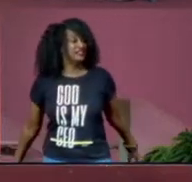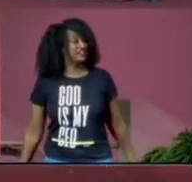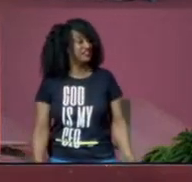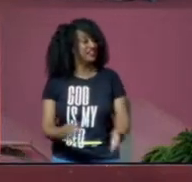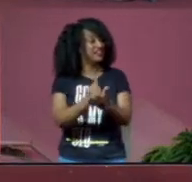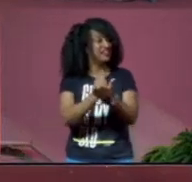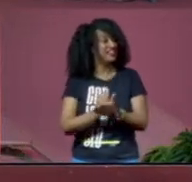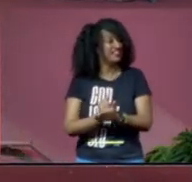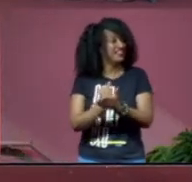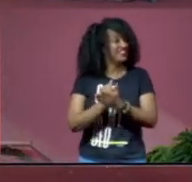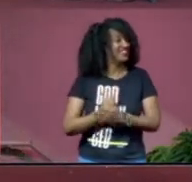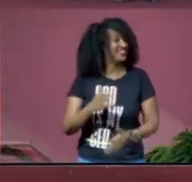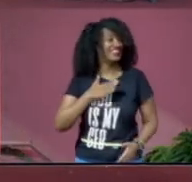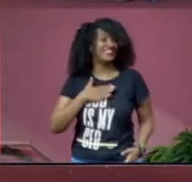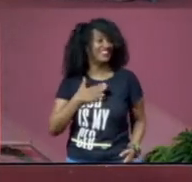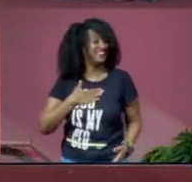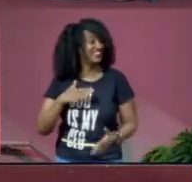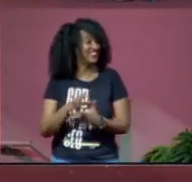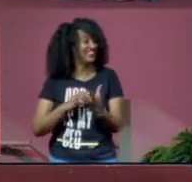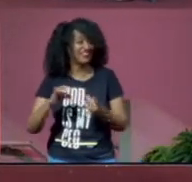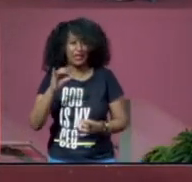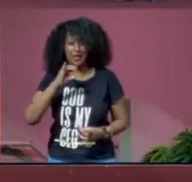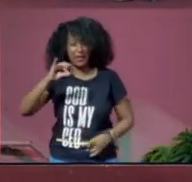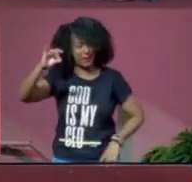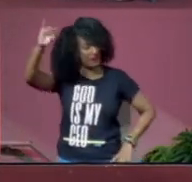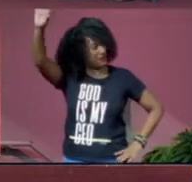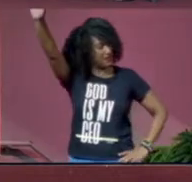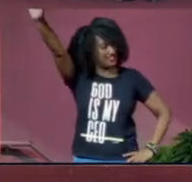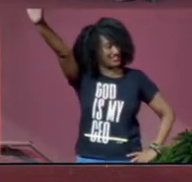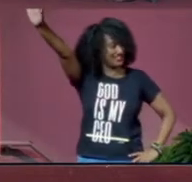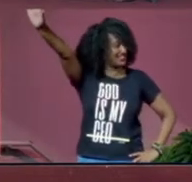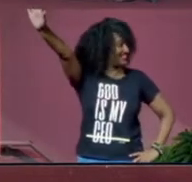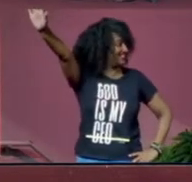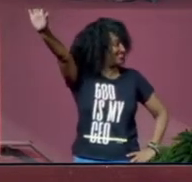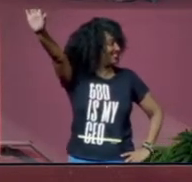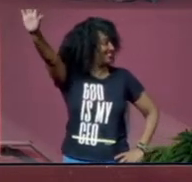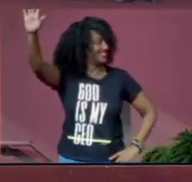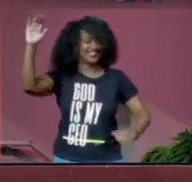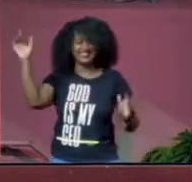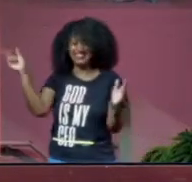Help me, my soul